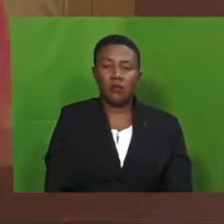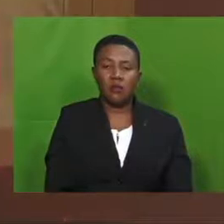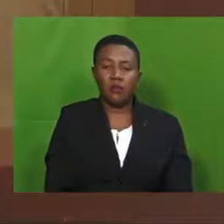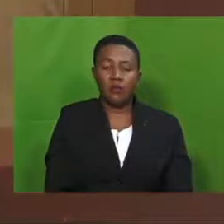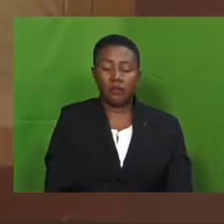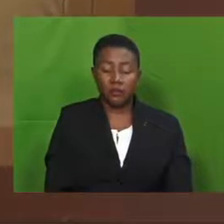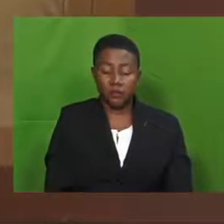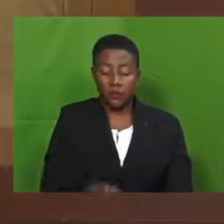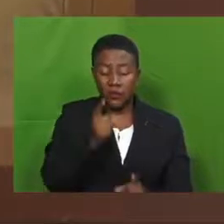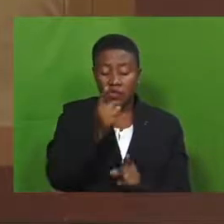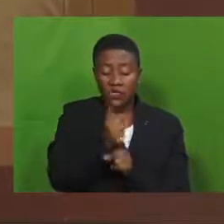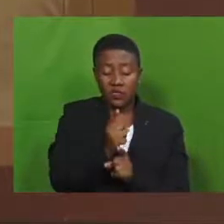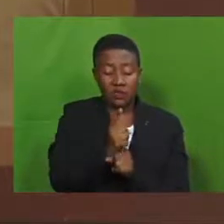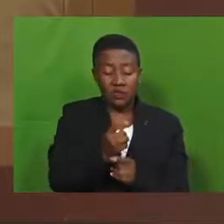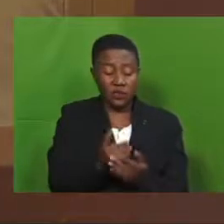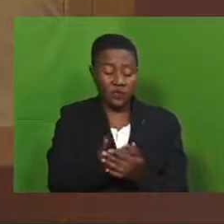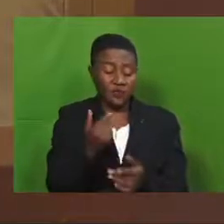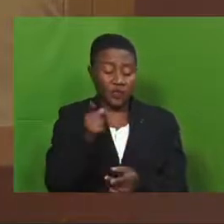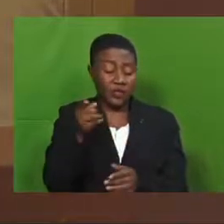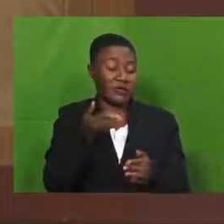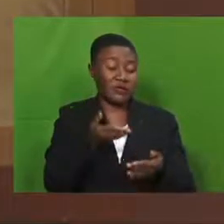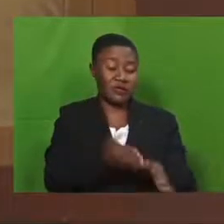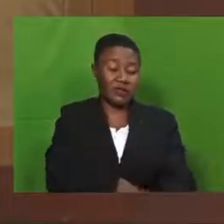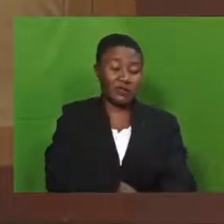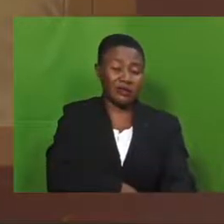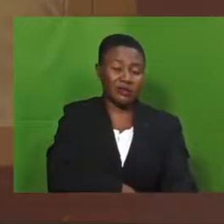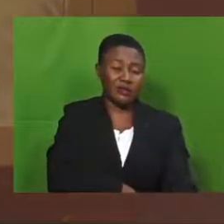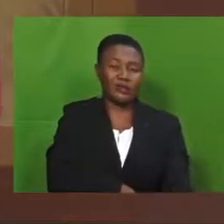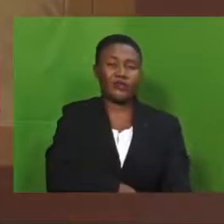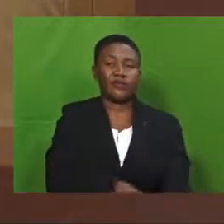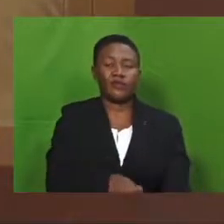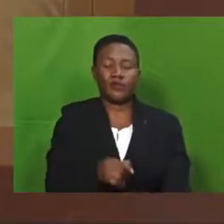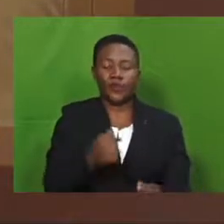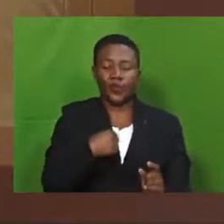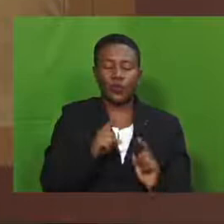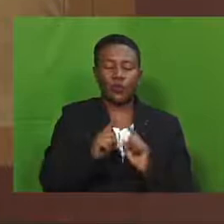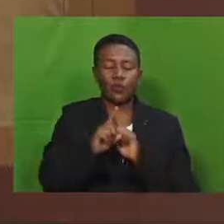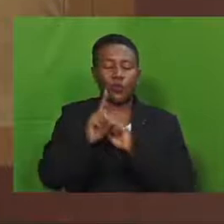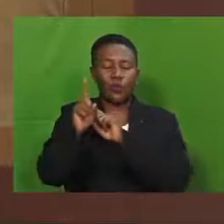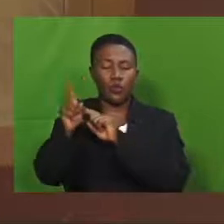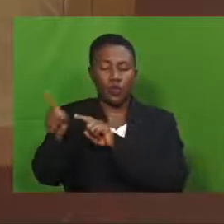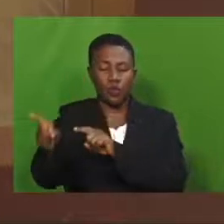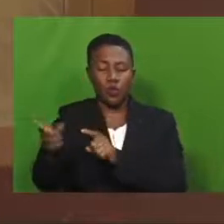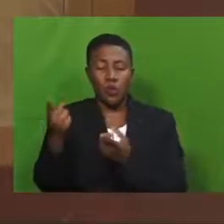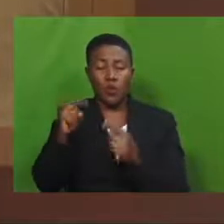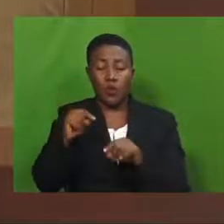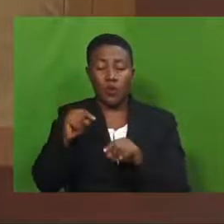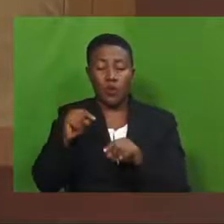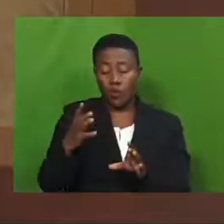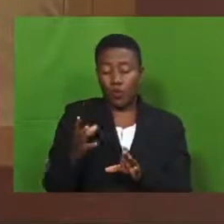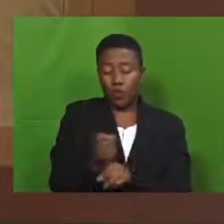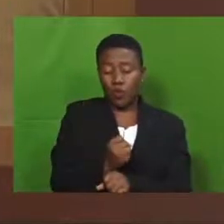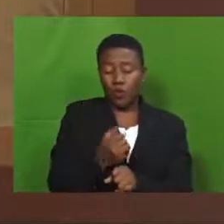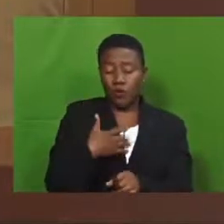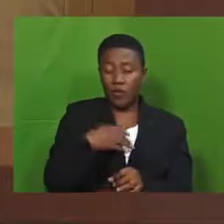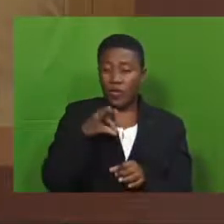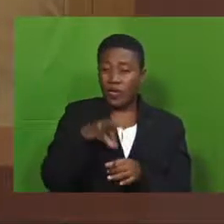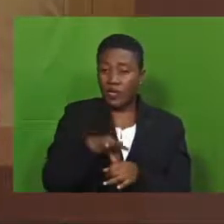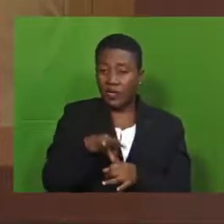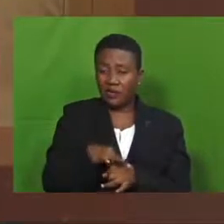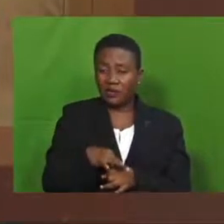Just before his demise, I went to him after I had won my primaries. He was in